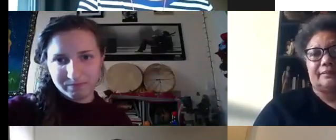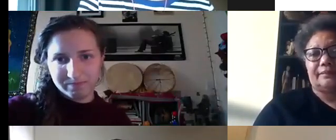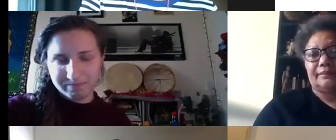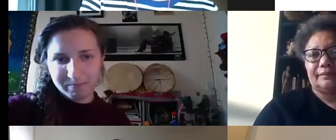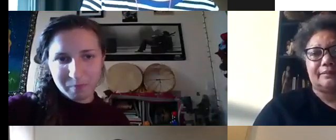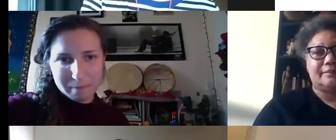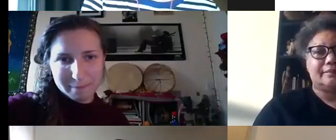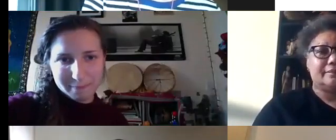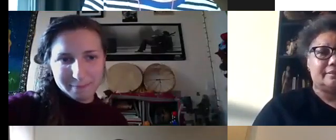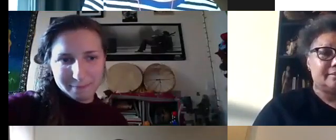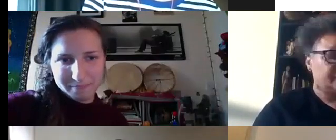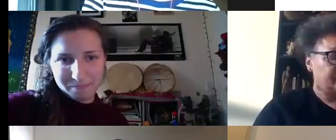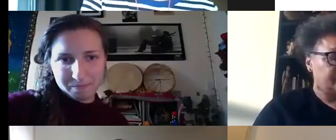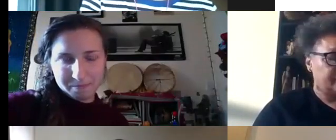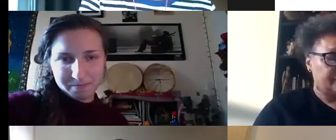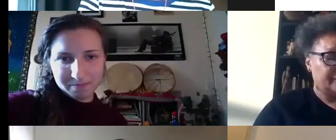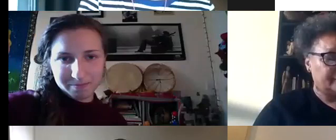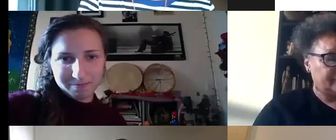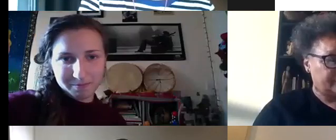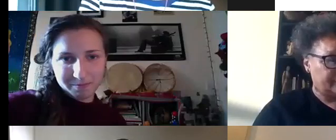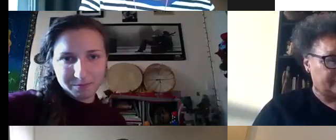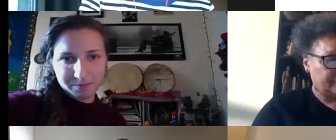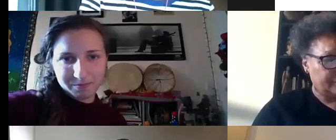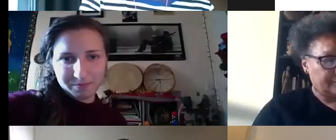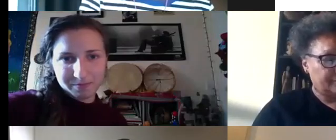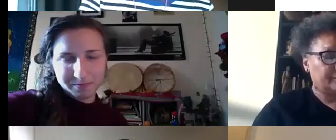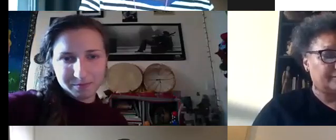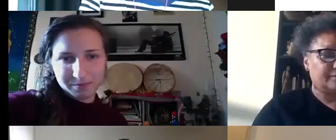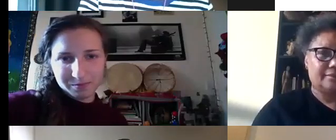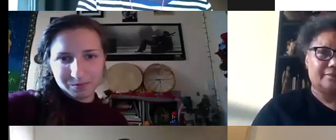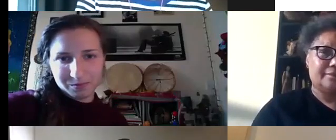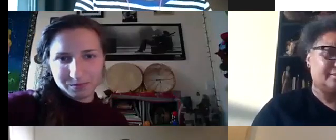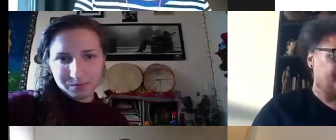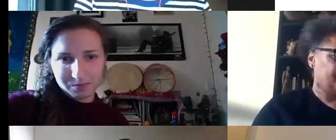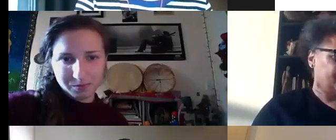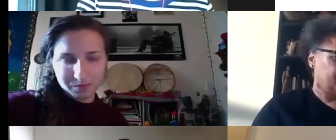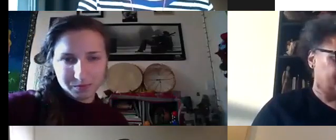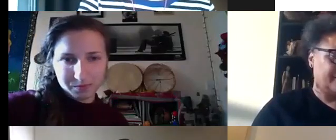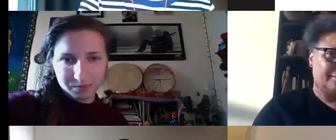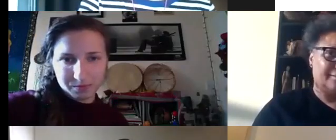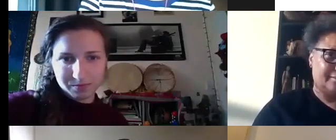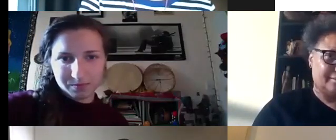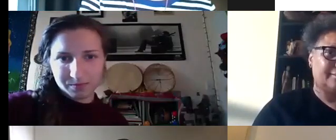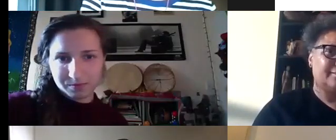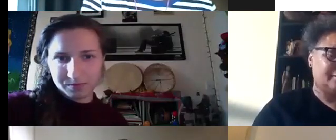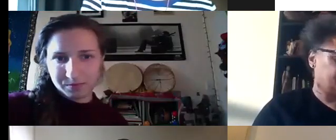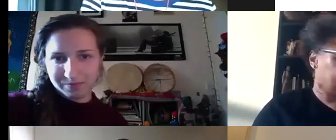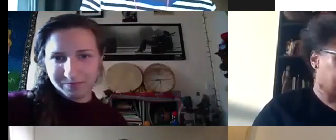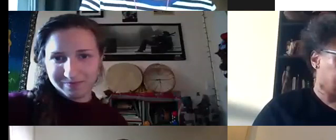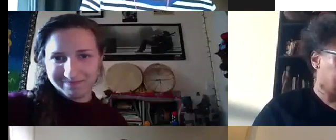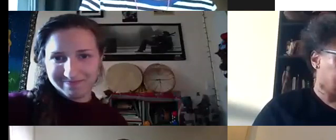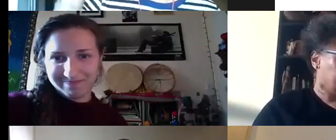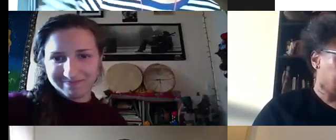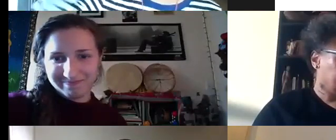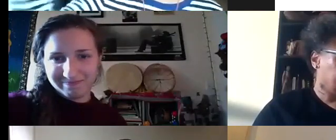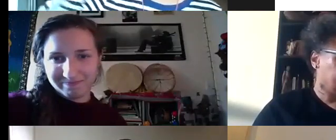aesthetics. Van's interests are rooted in radical queer politics, namely the dismantling of white cis hetero patriarchy and